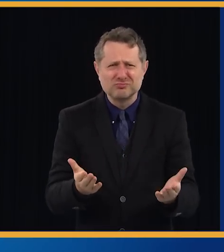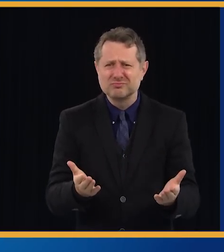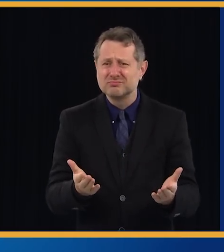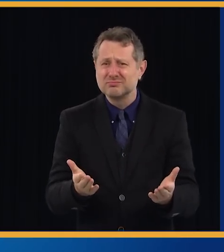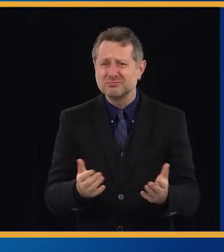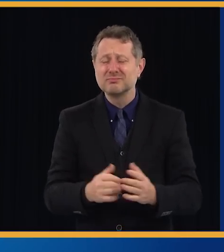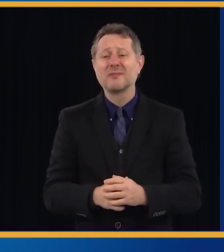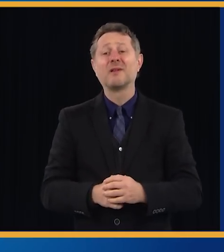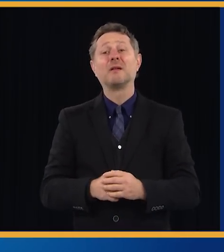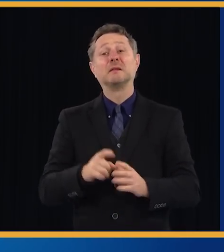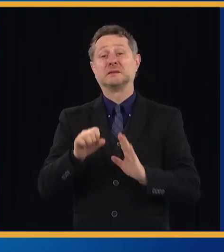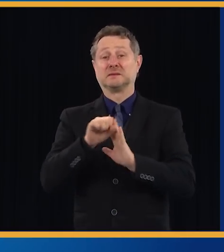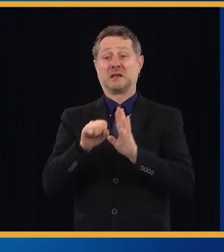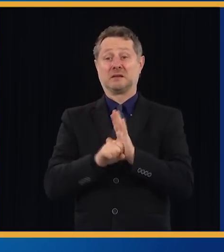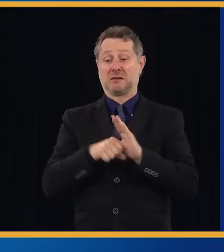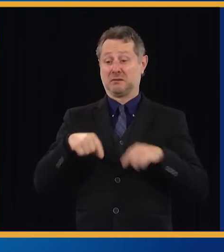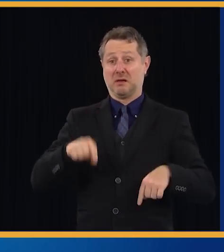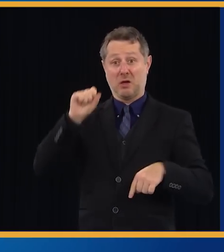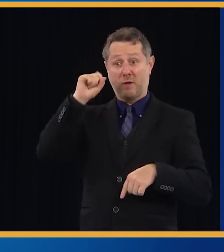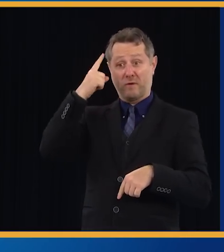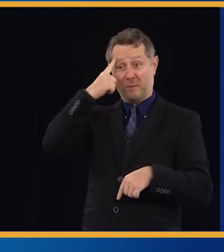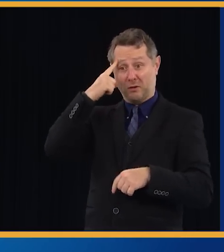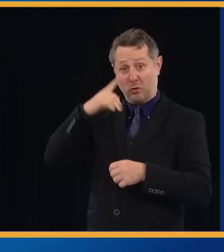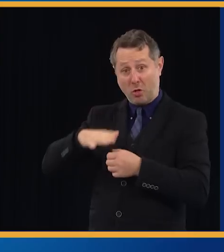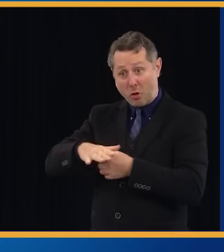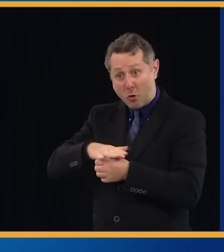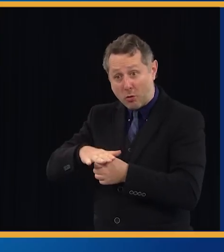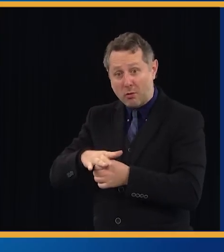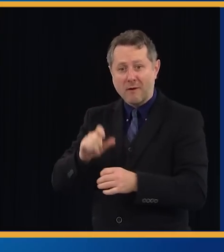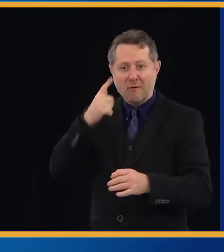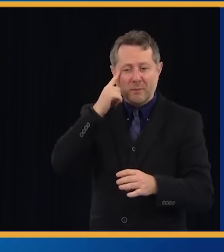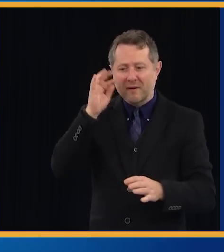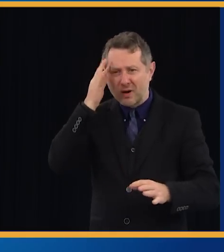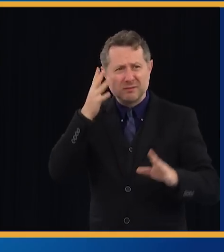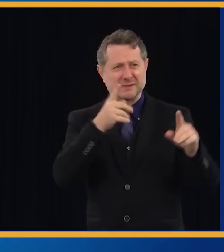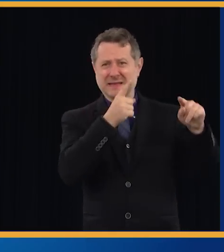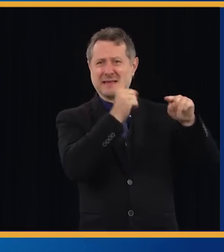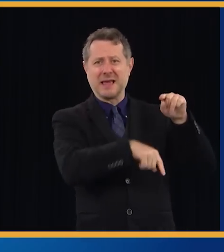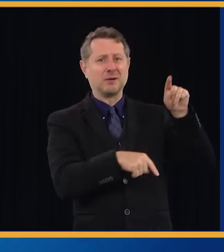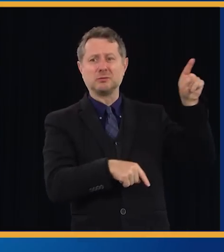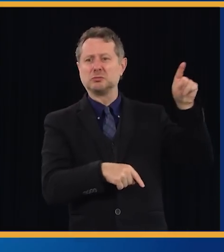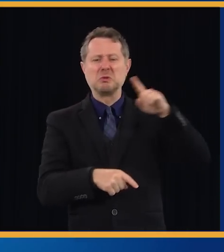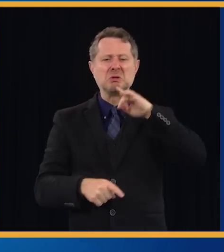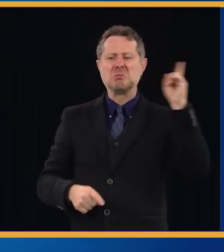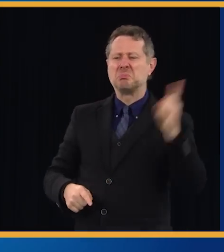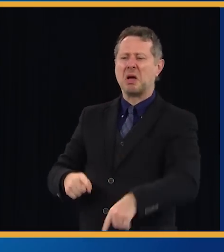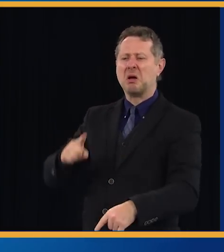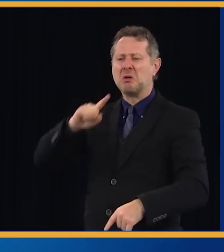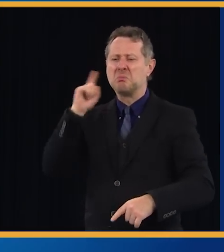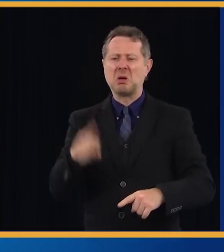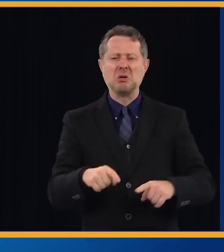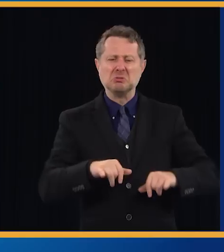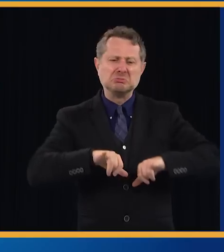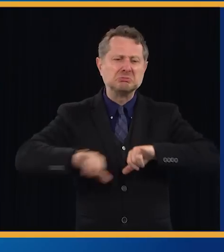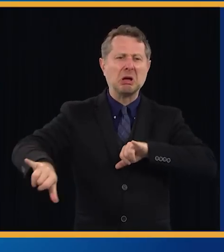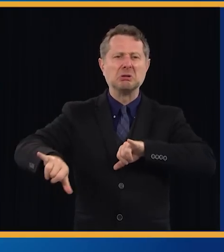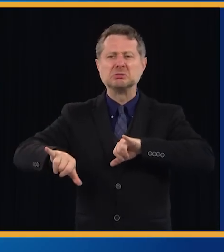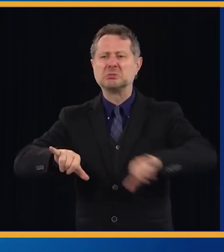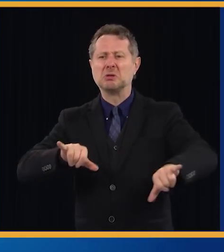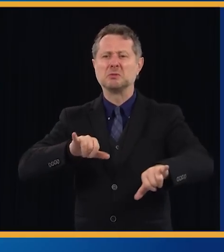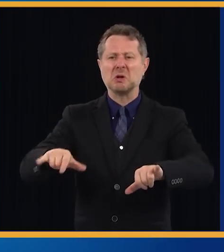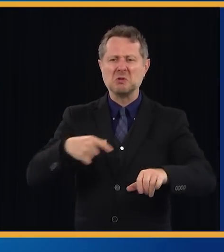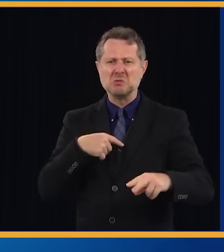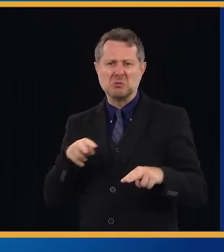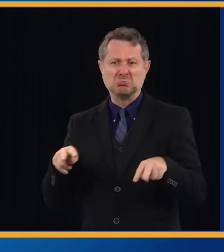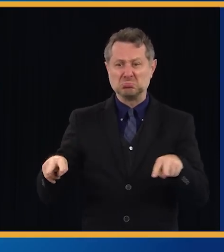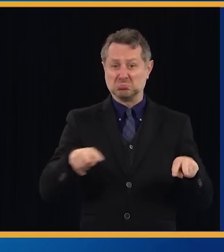State government, local government, federal government doesn't have the power to enforce stay-at-home orders. If 19 million people said,